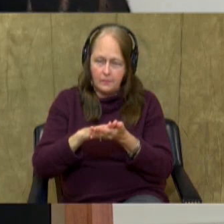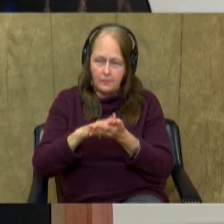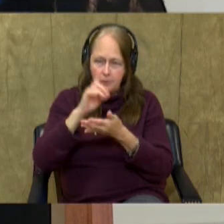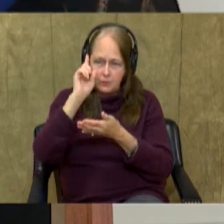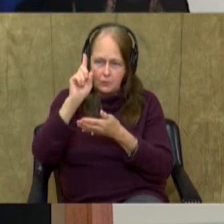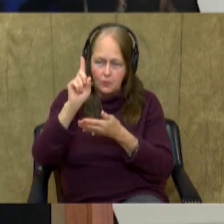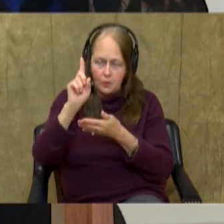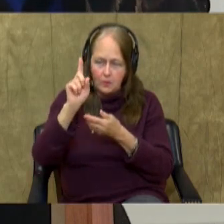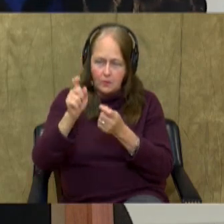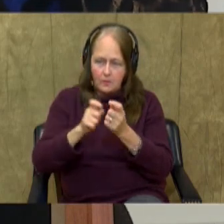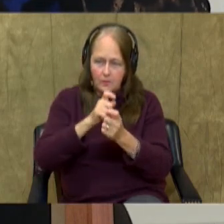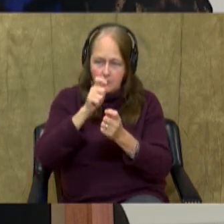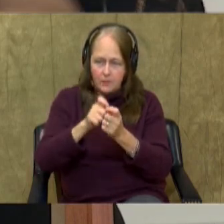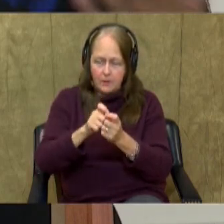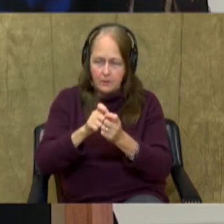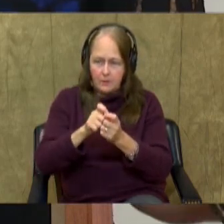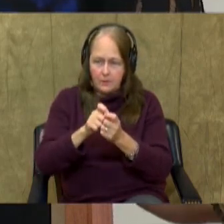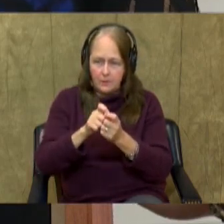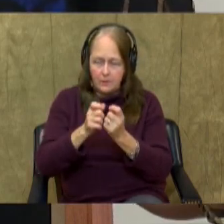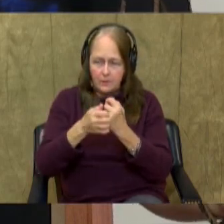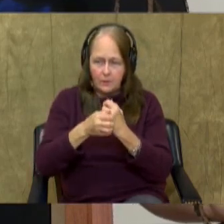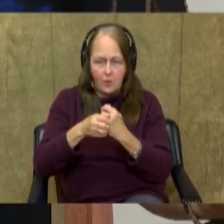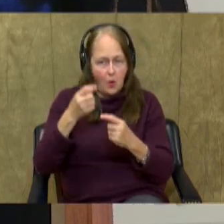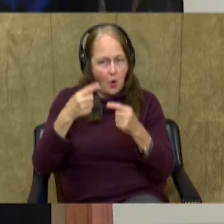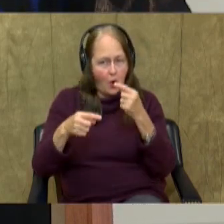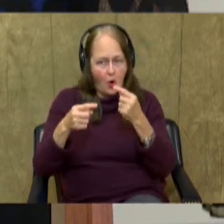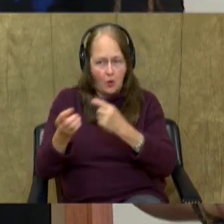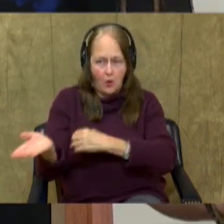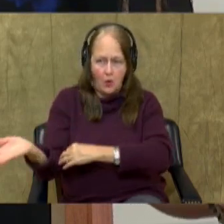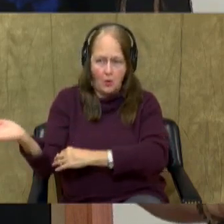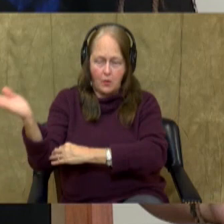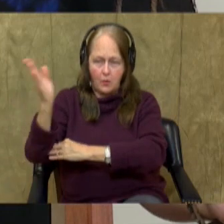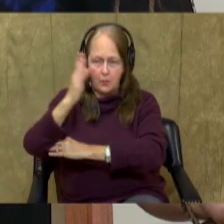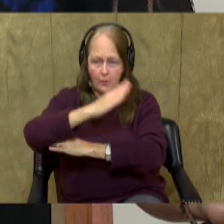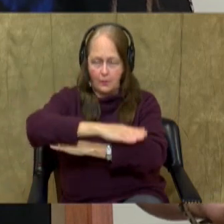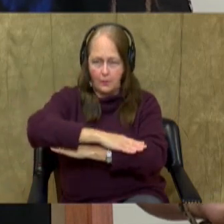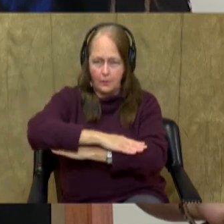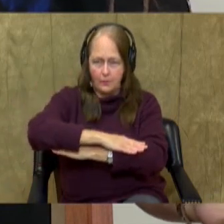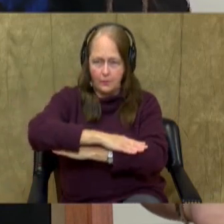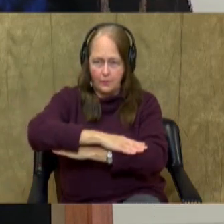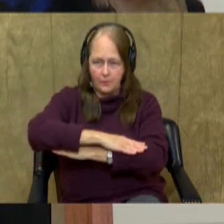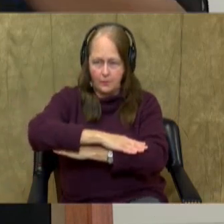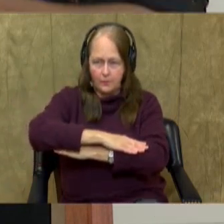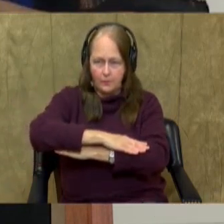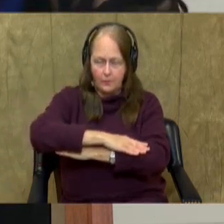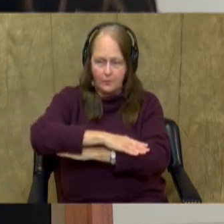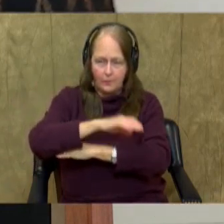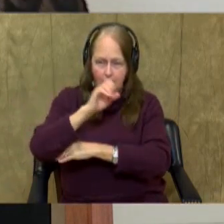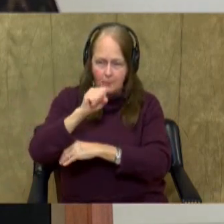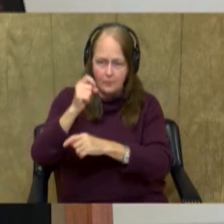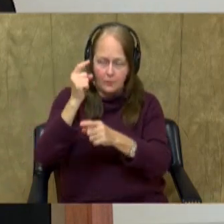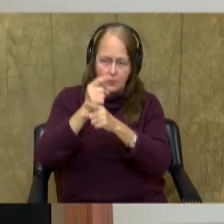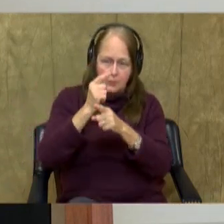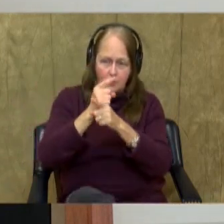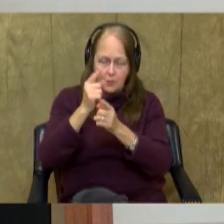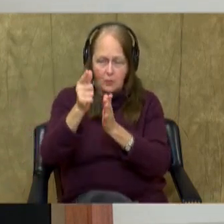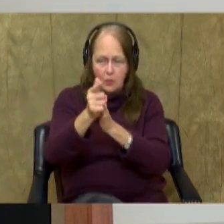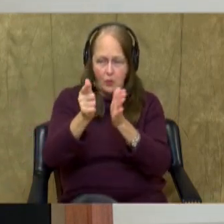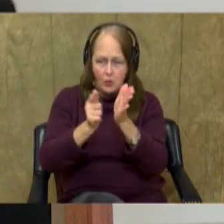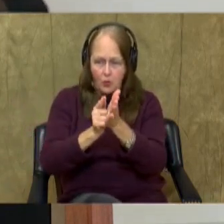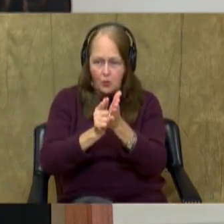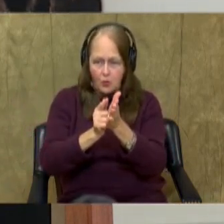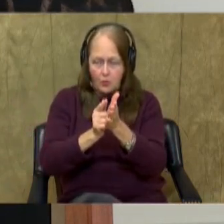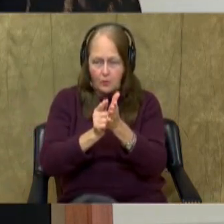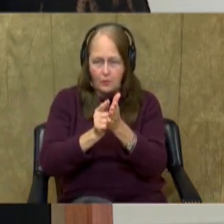there's one particular profession. They argue all day. This is what they do for a living. Yes, you're correct. It is a